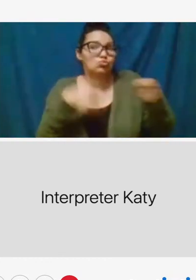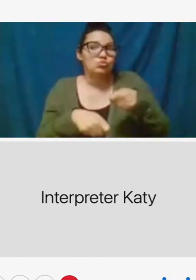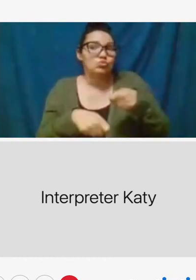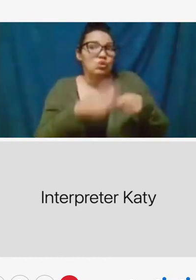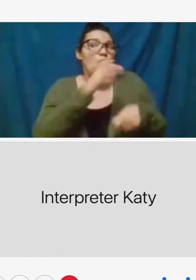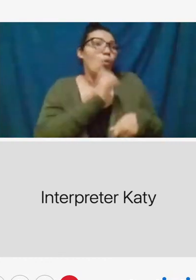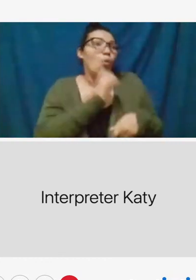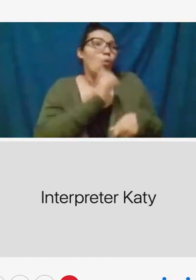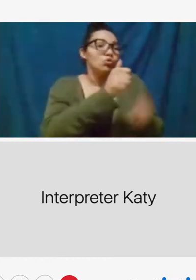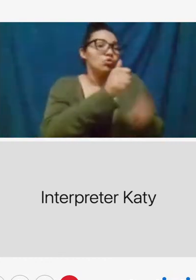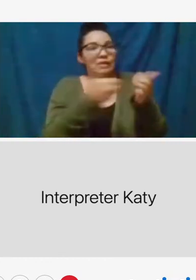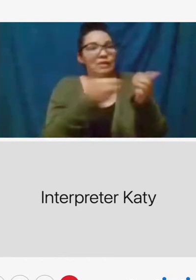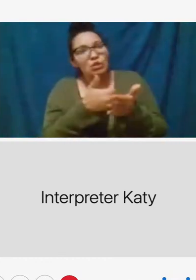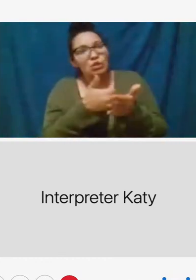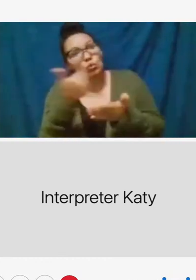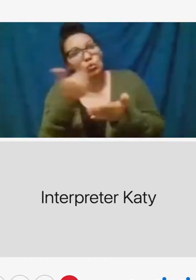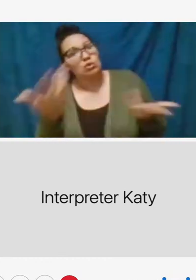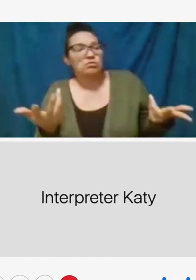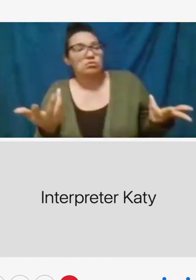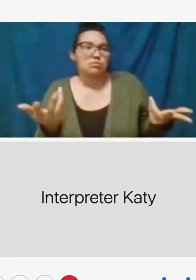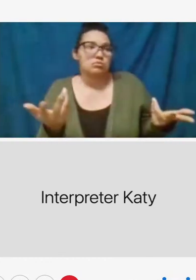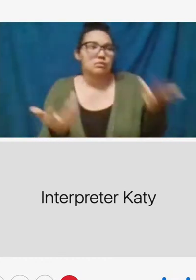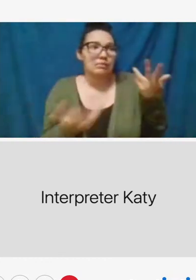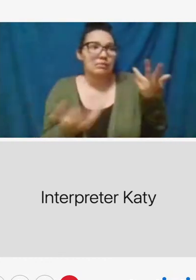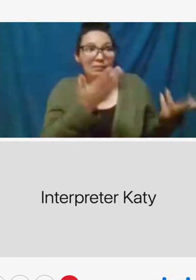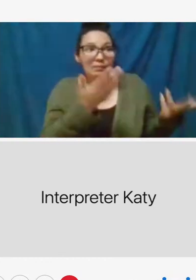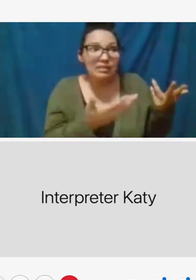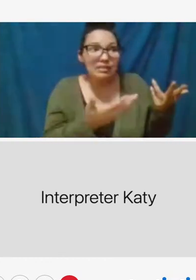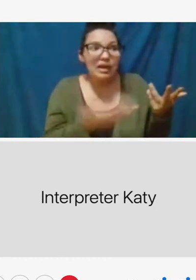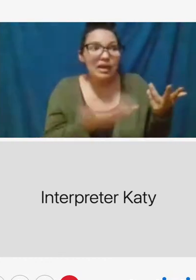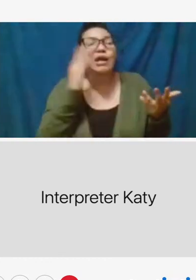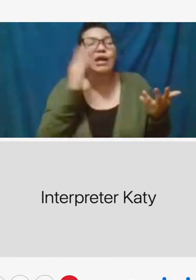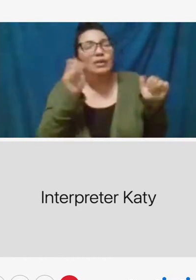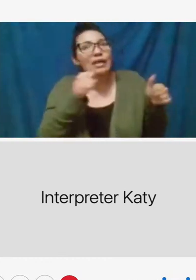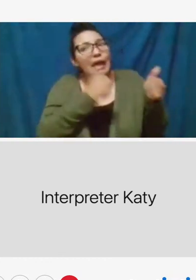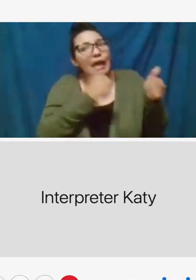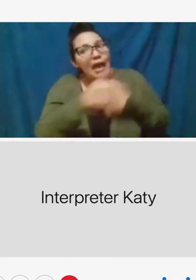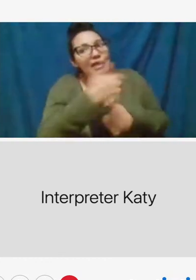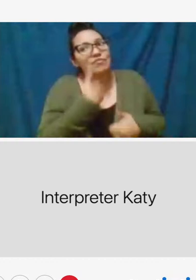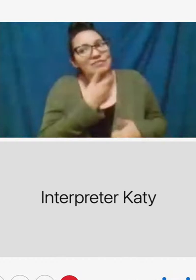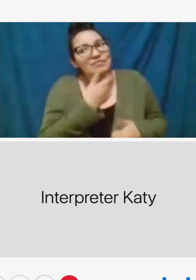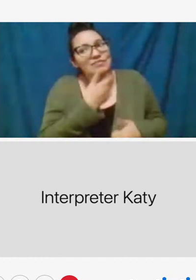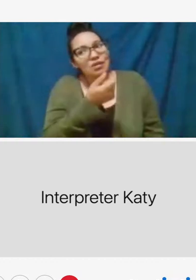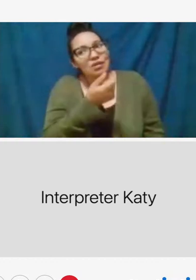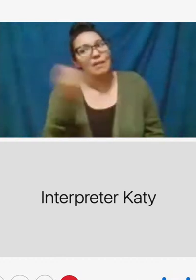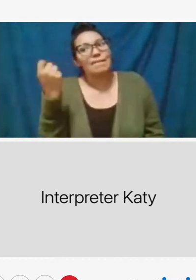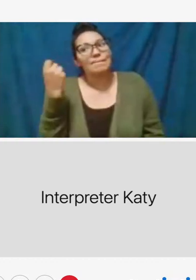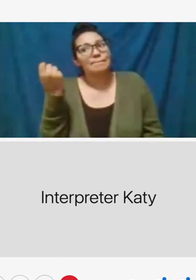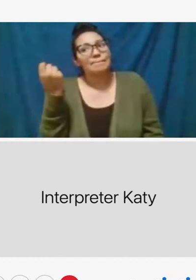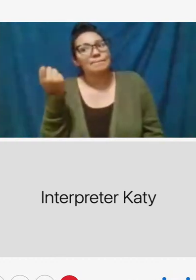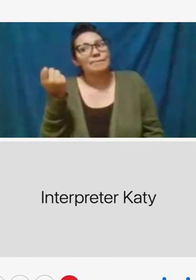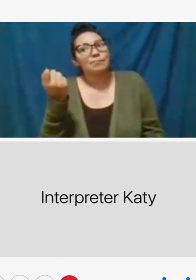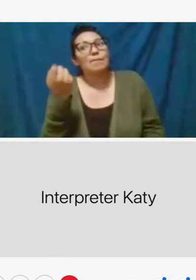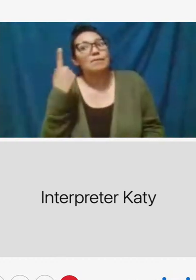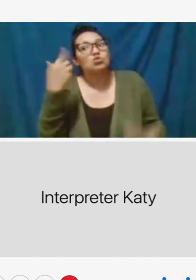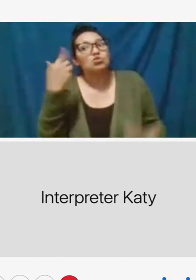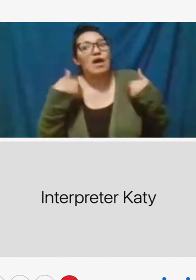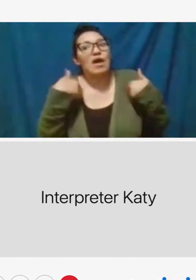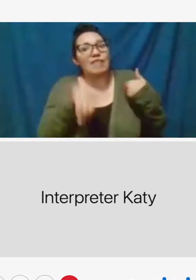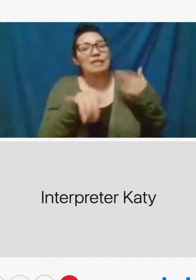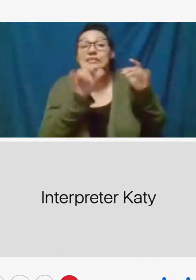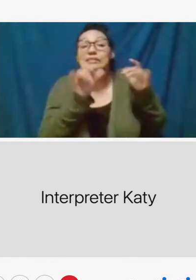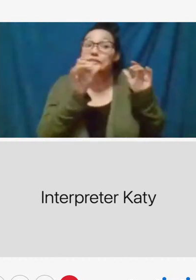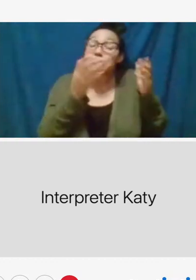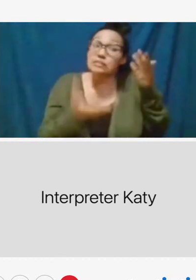but you know kind of get ahead of ourselves a little bit just just to have that precaution cuz we don't want students to you know